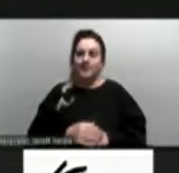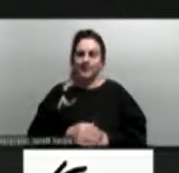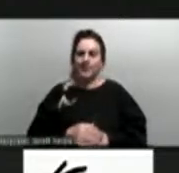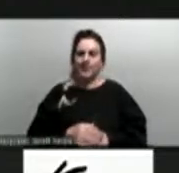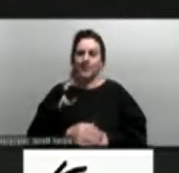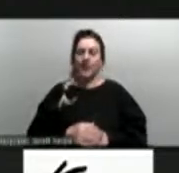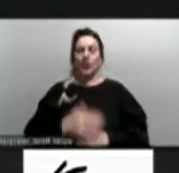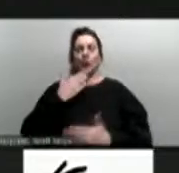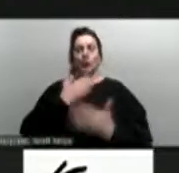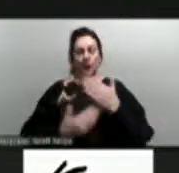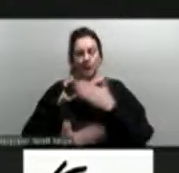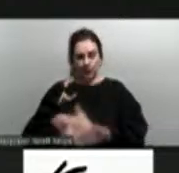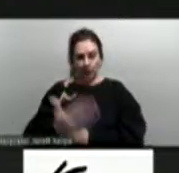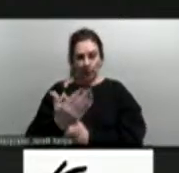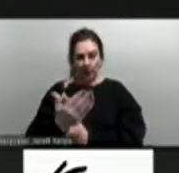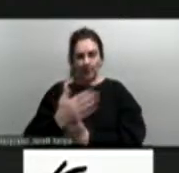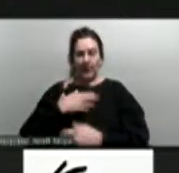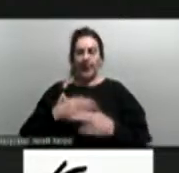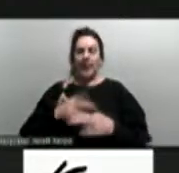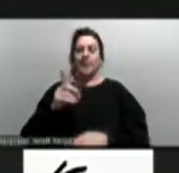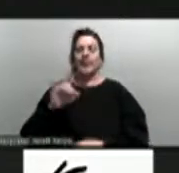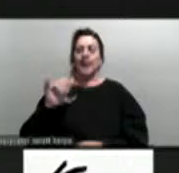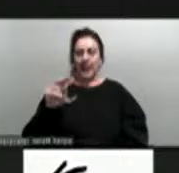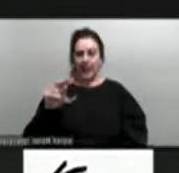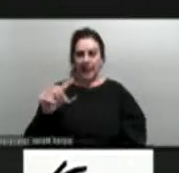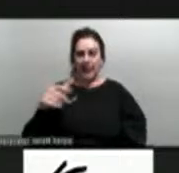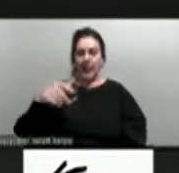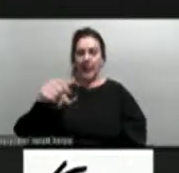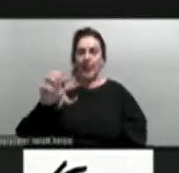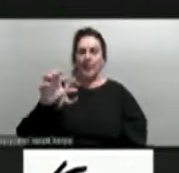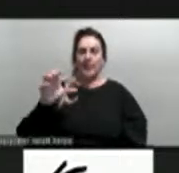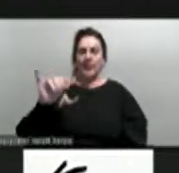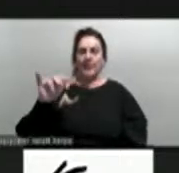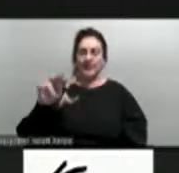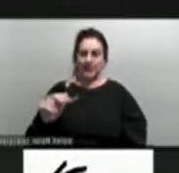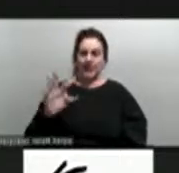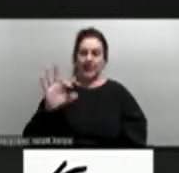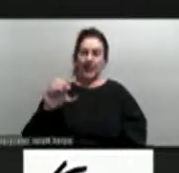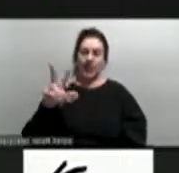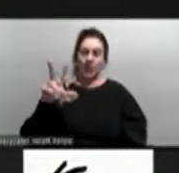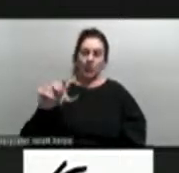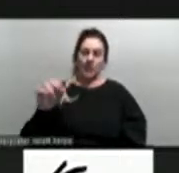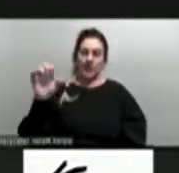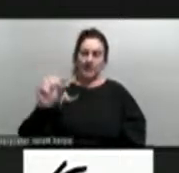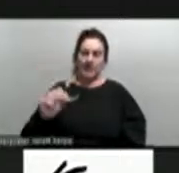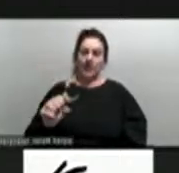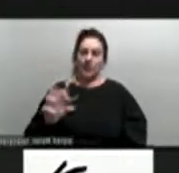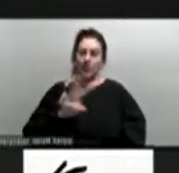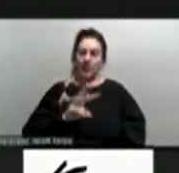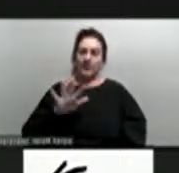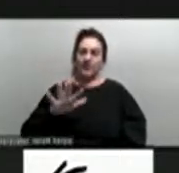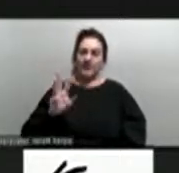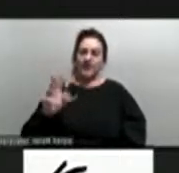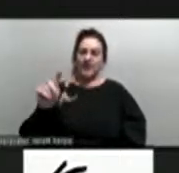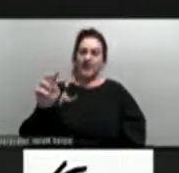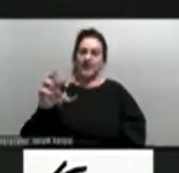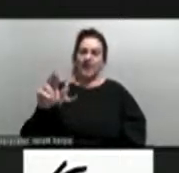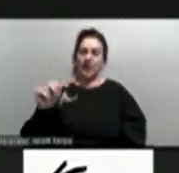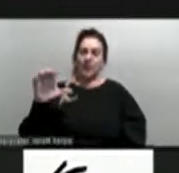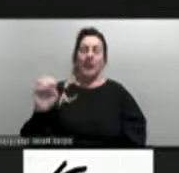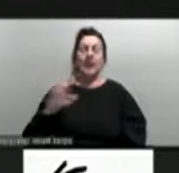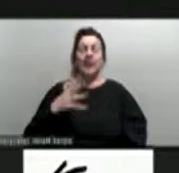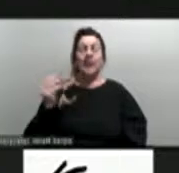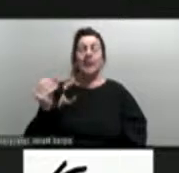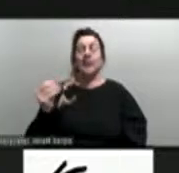Good morning. My name is Diana Passin de Góngora, 9030 Southwest, 56 Terrace. And